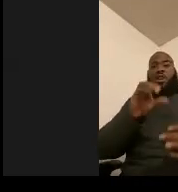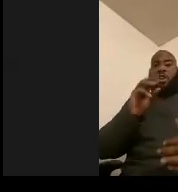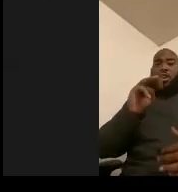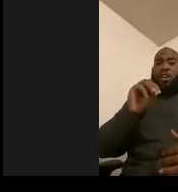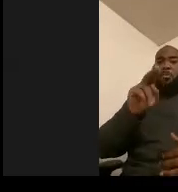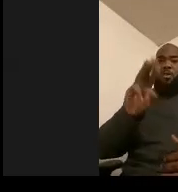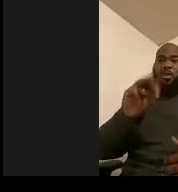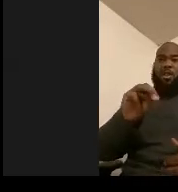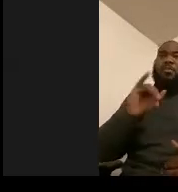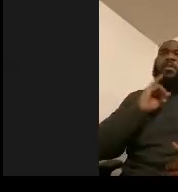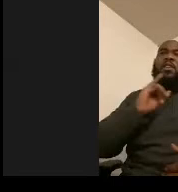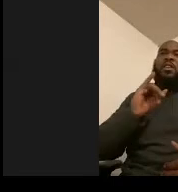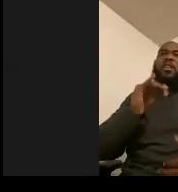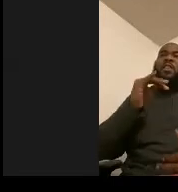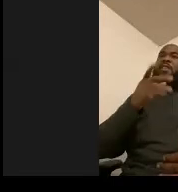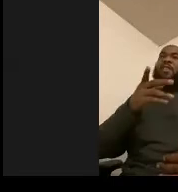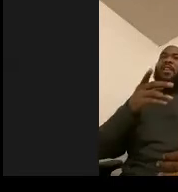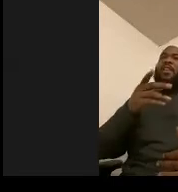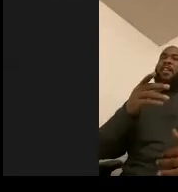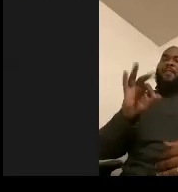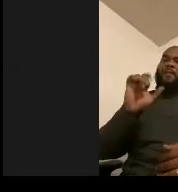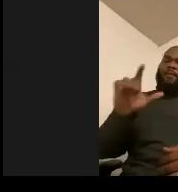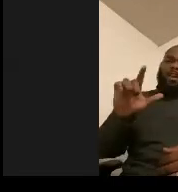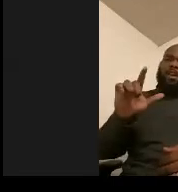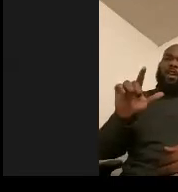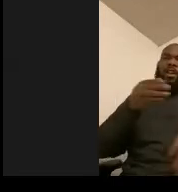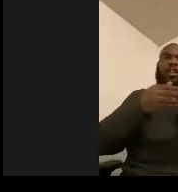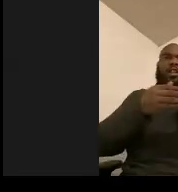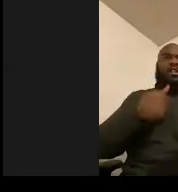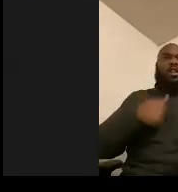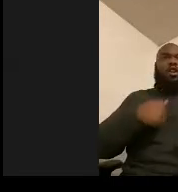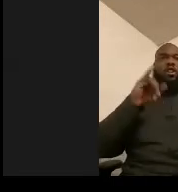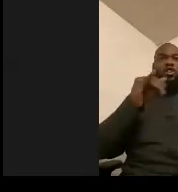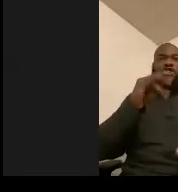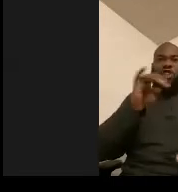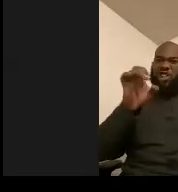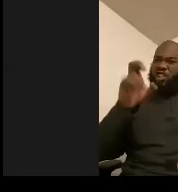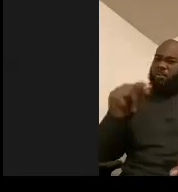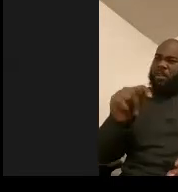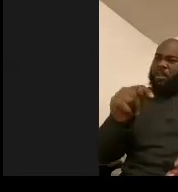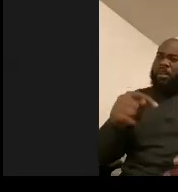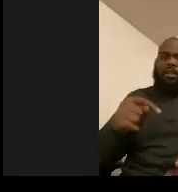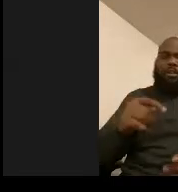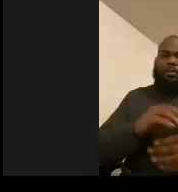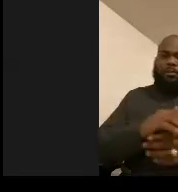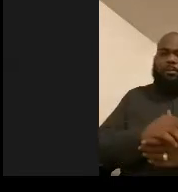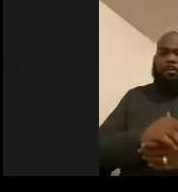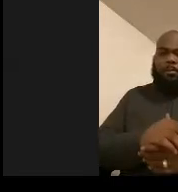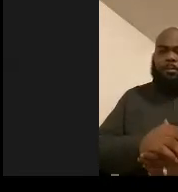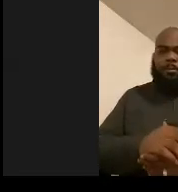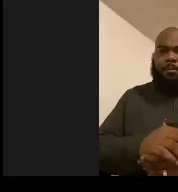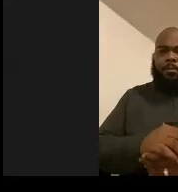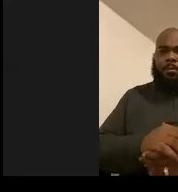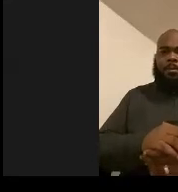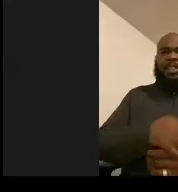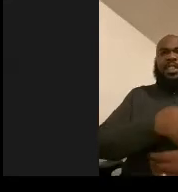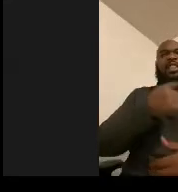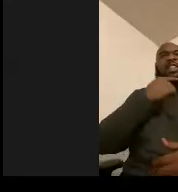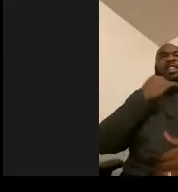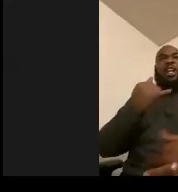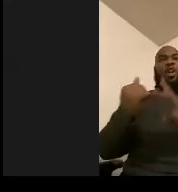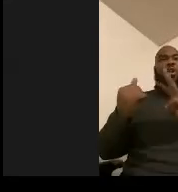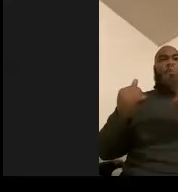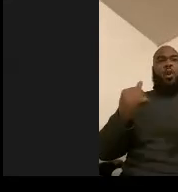make democracy real. And given his politics, he wants to say Western democracy needs to re-embrace the revolutionary